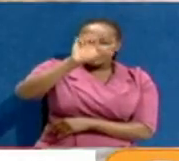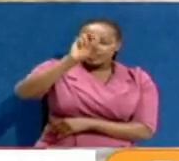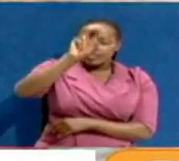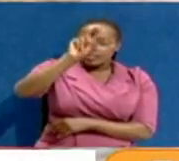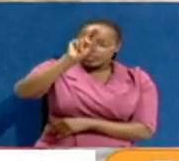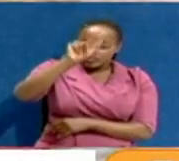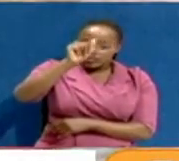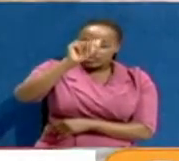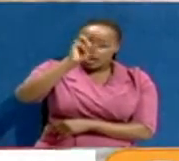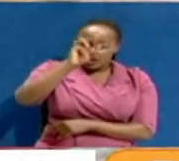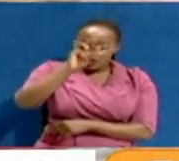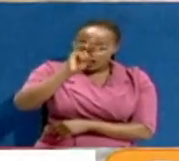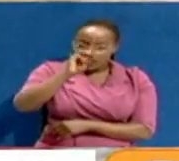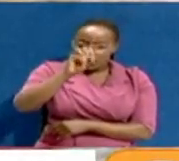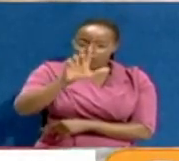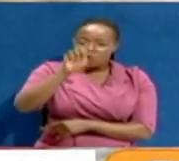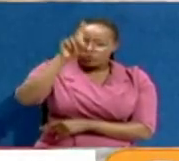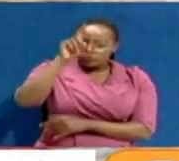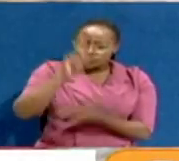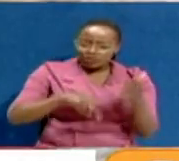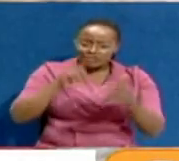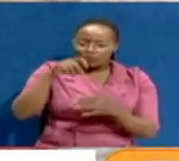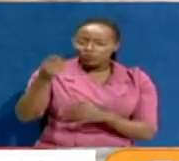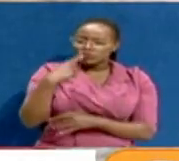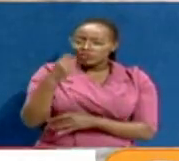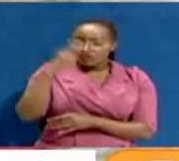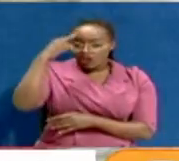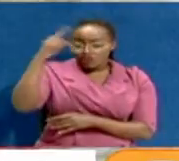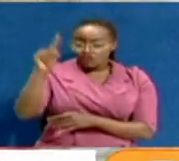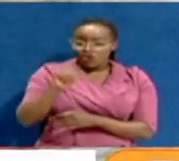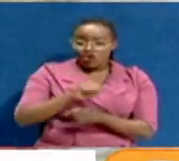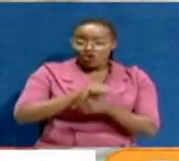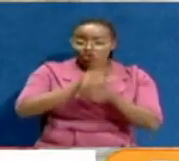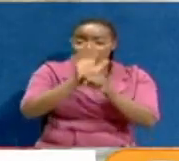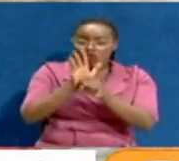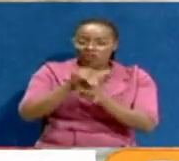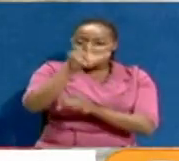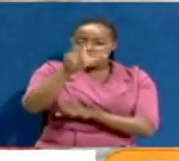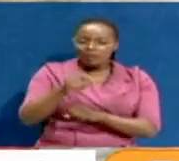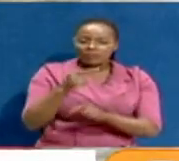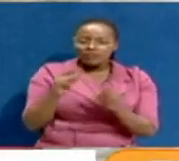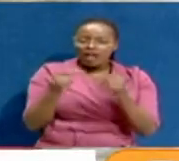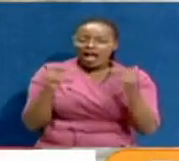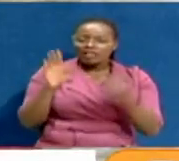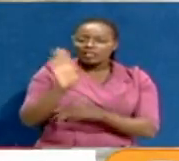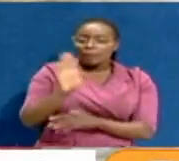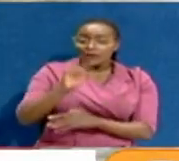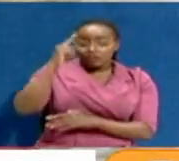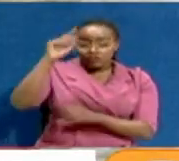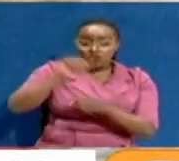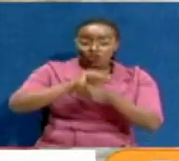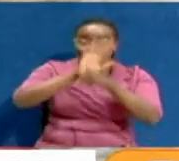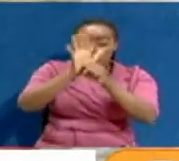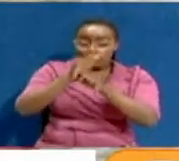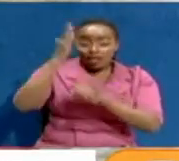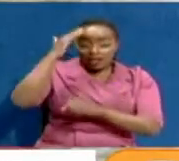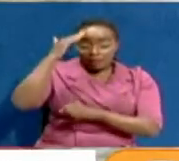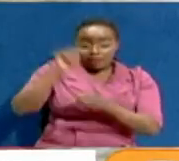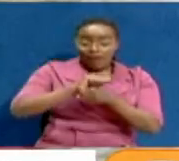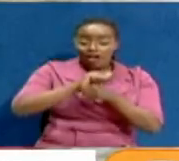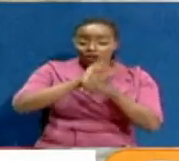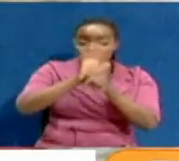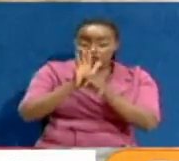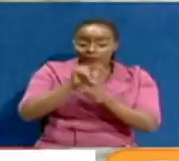what should they not take for COVID at home? We don't want someone taking antibiotics for COVID. Remember, COVID is caused